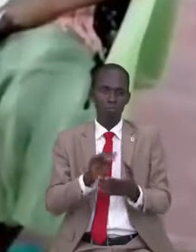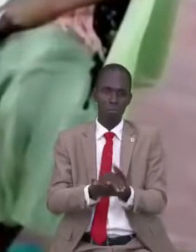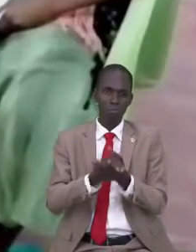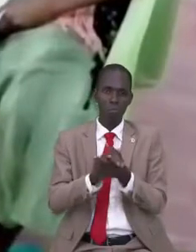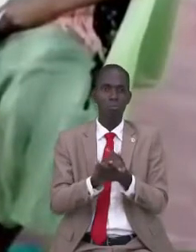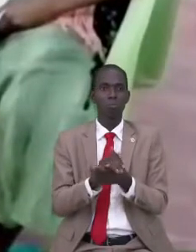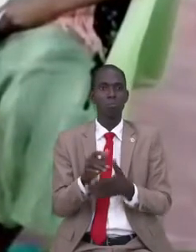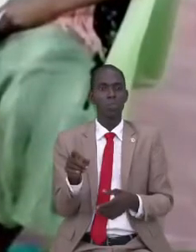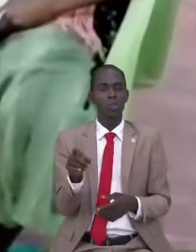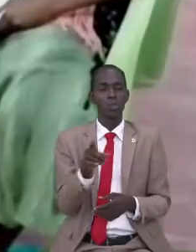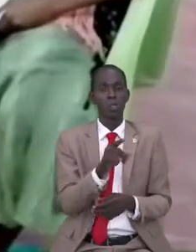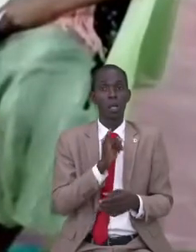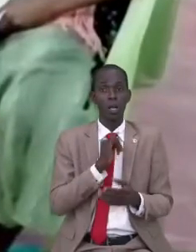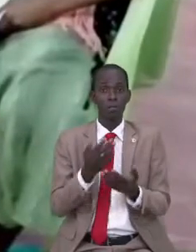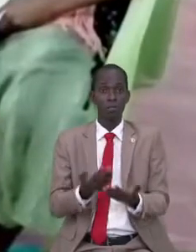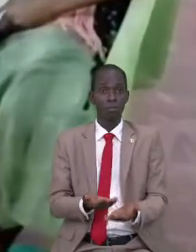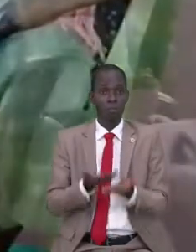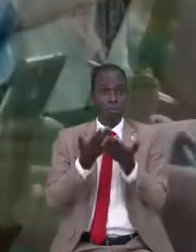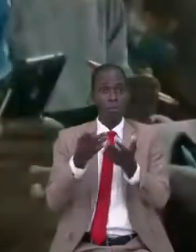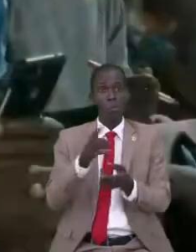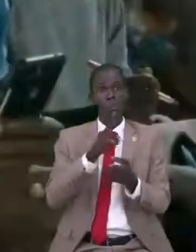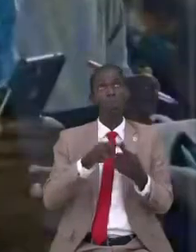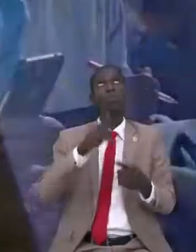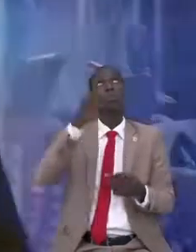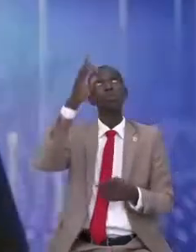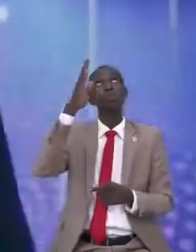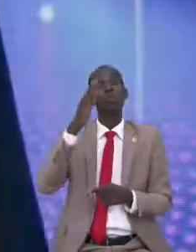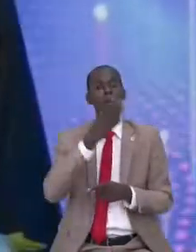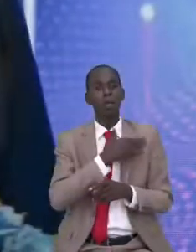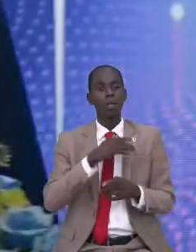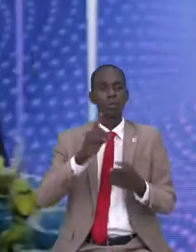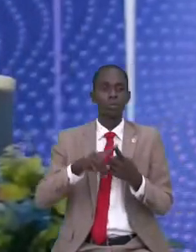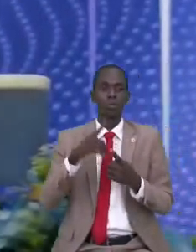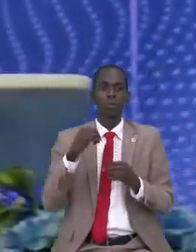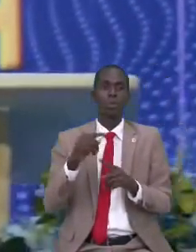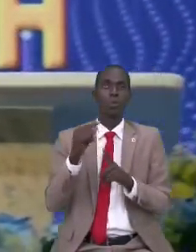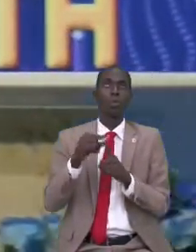I commend you to God and to the word of his